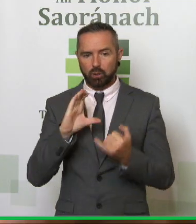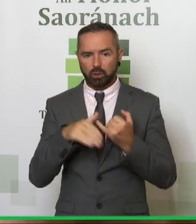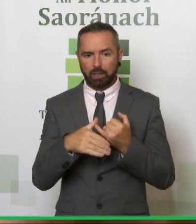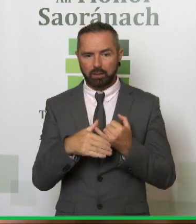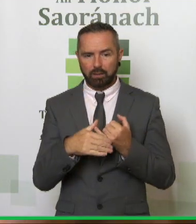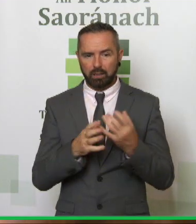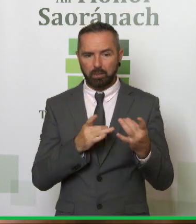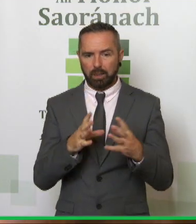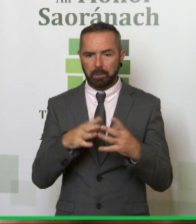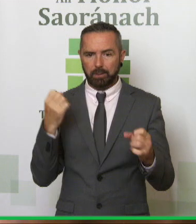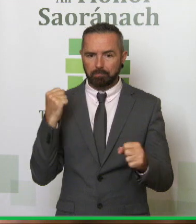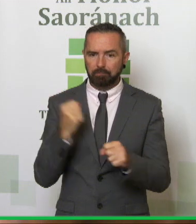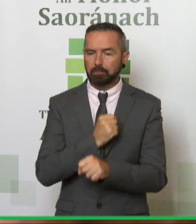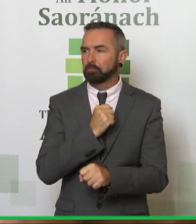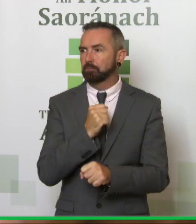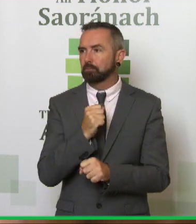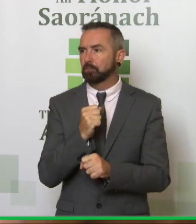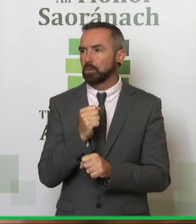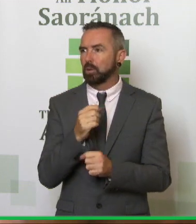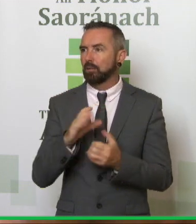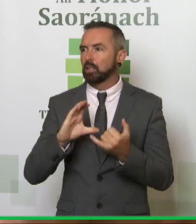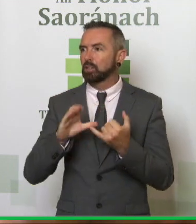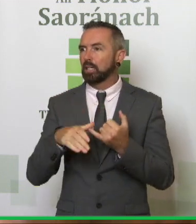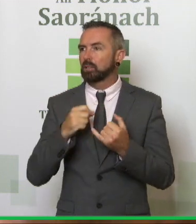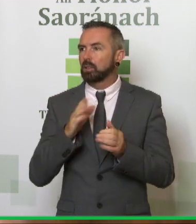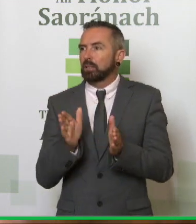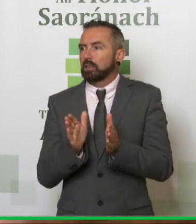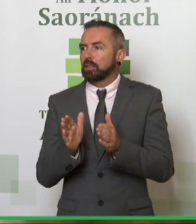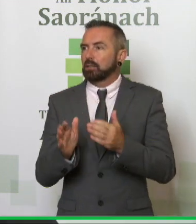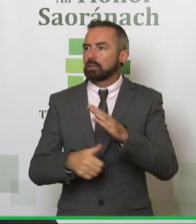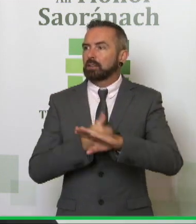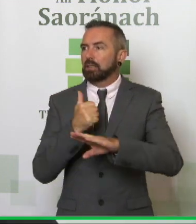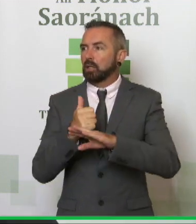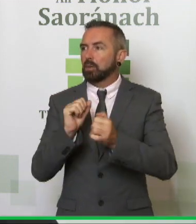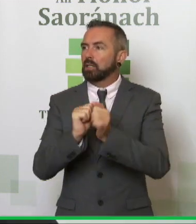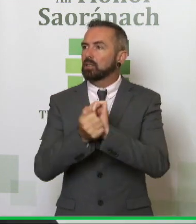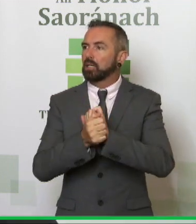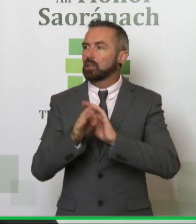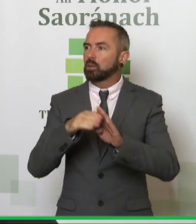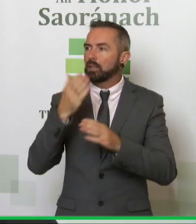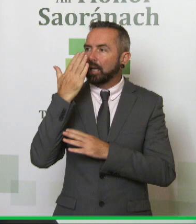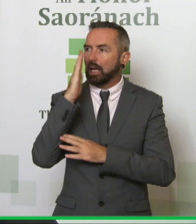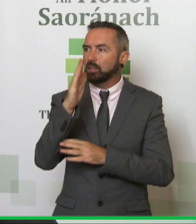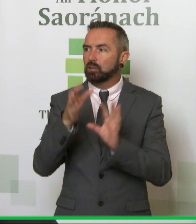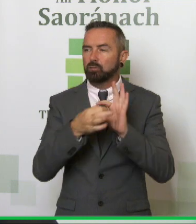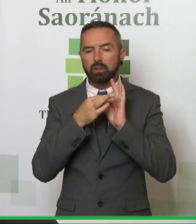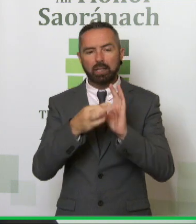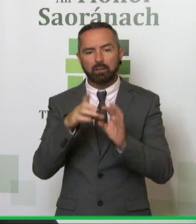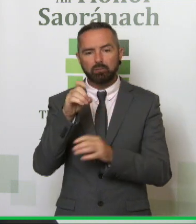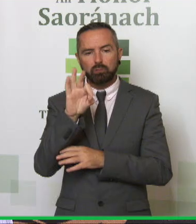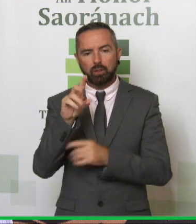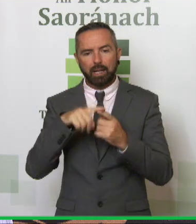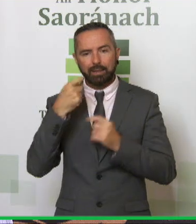tell, but we've had the opportunity to set out a stall, to set out a shift and change in attitudes related to drugs and drug